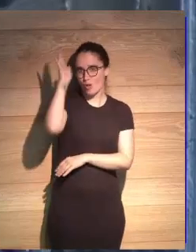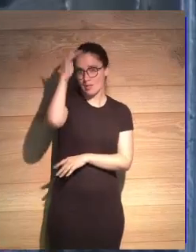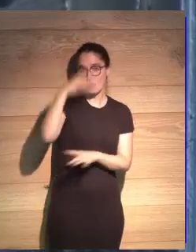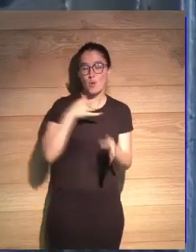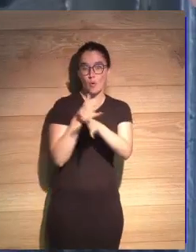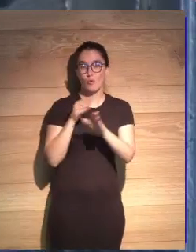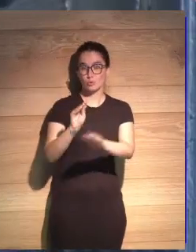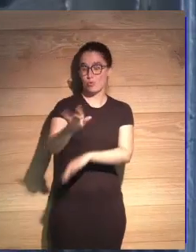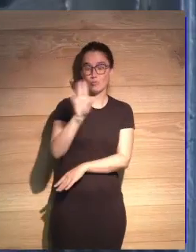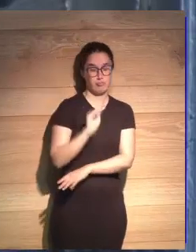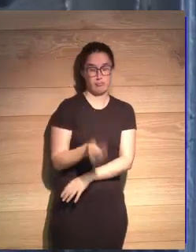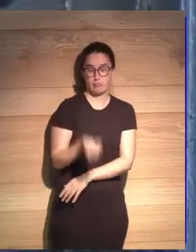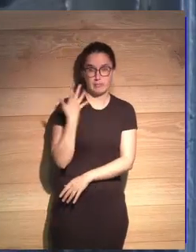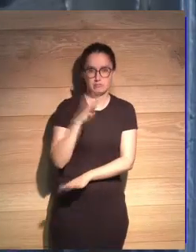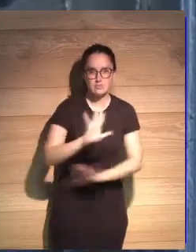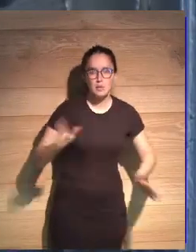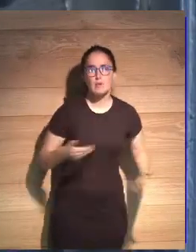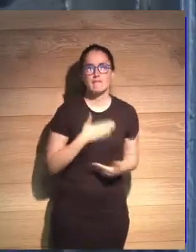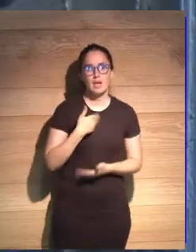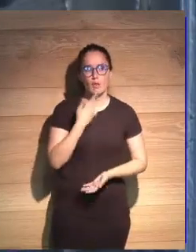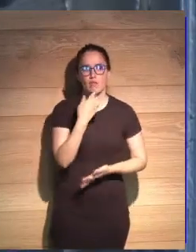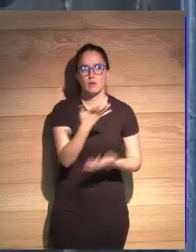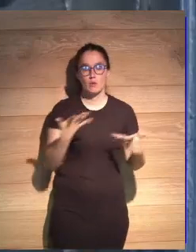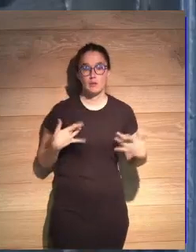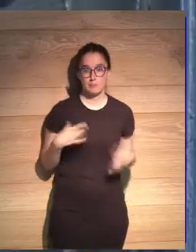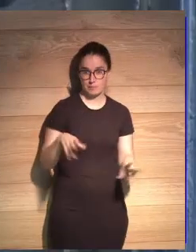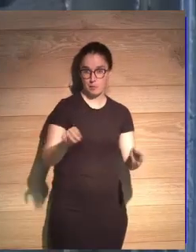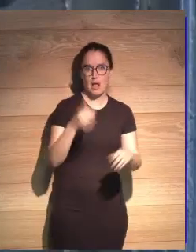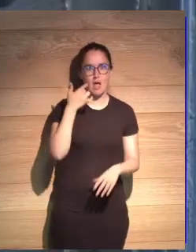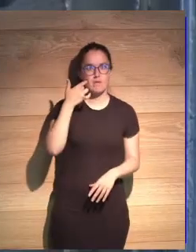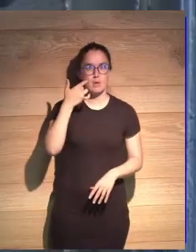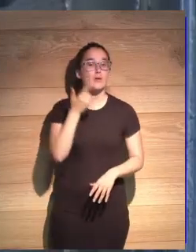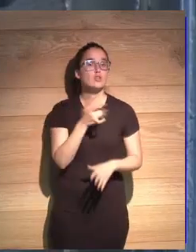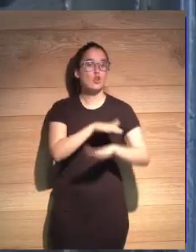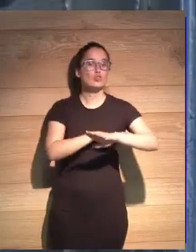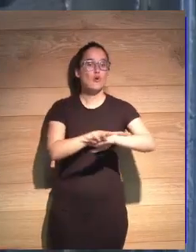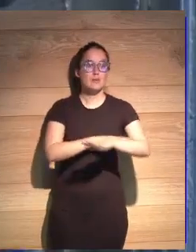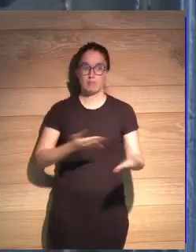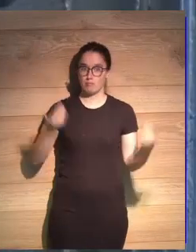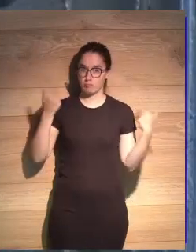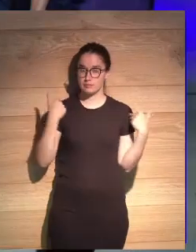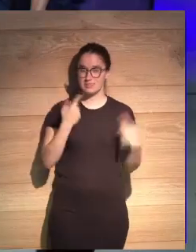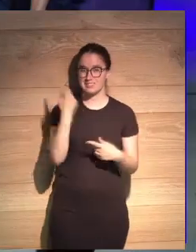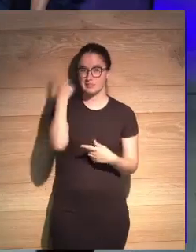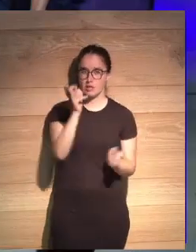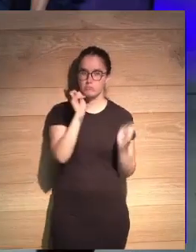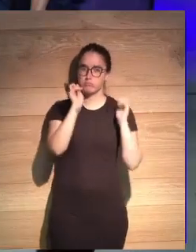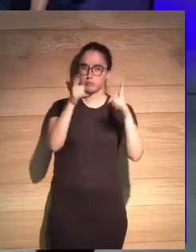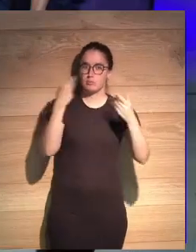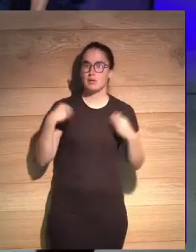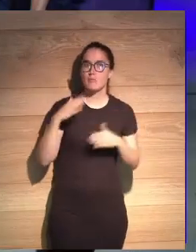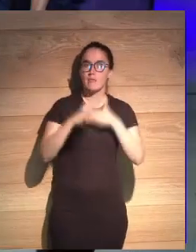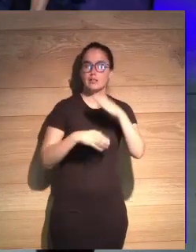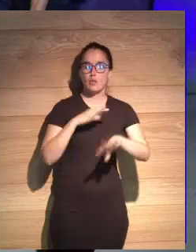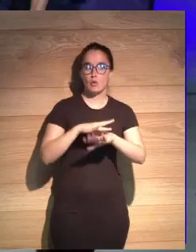a black person is in the White House. The revolution will come when a gamer is in the Black House. And maybe this has happened already, because you have to just see who